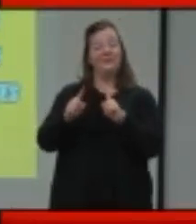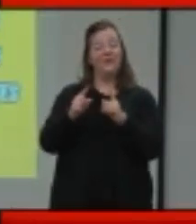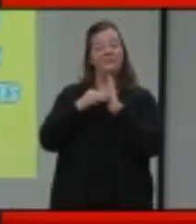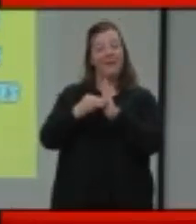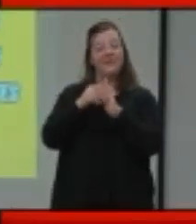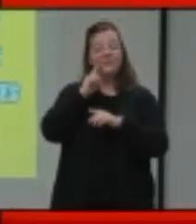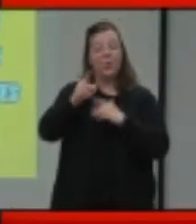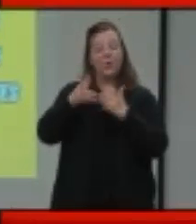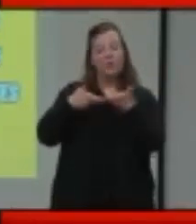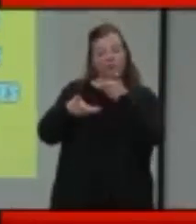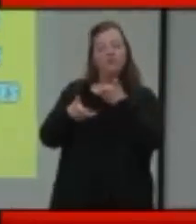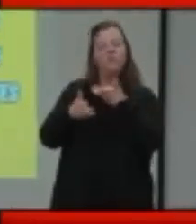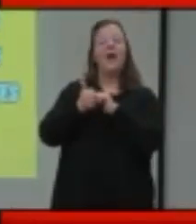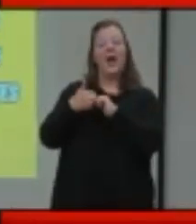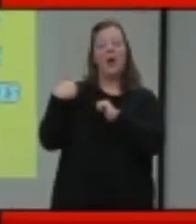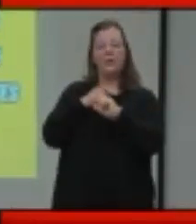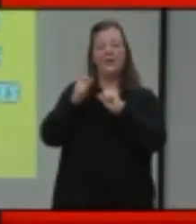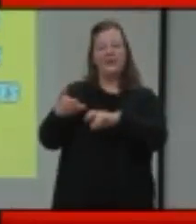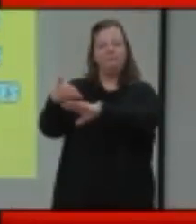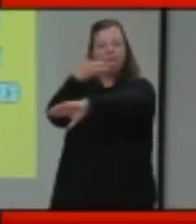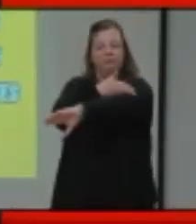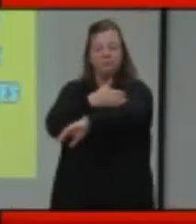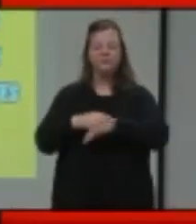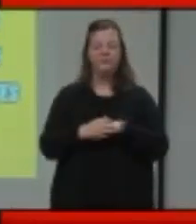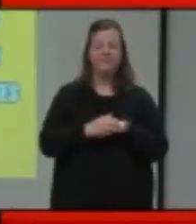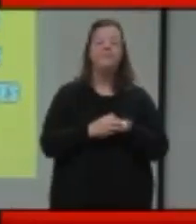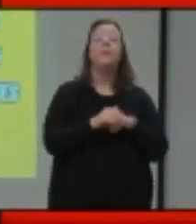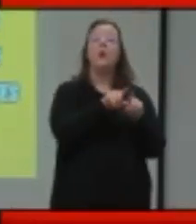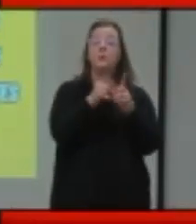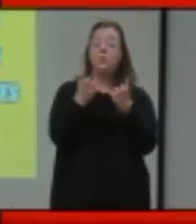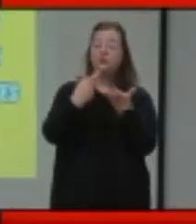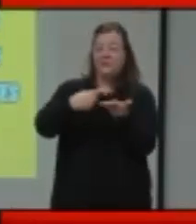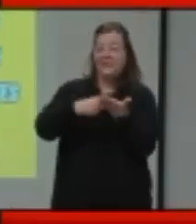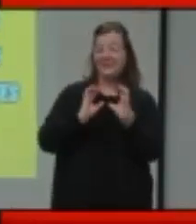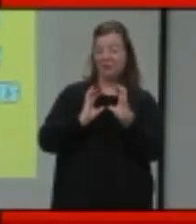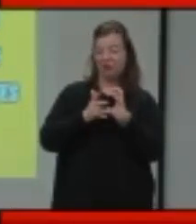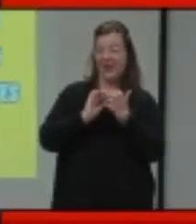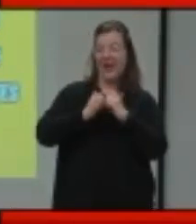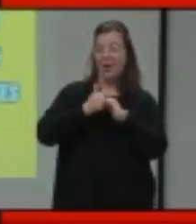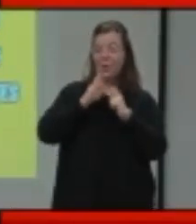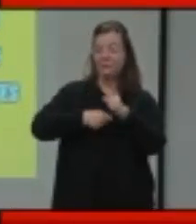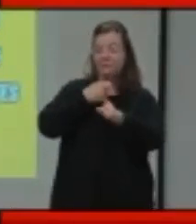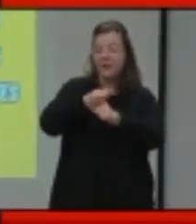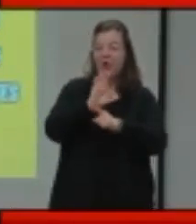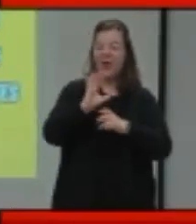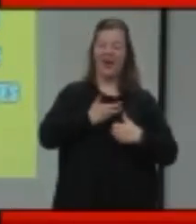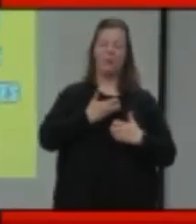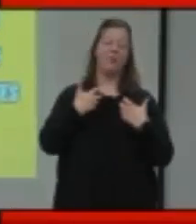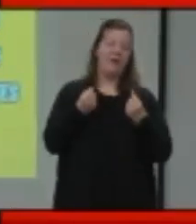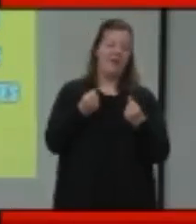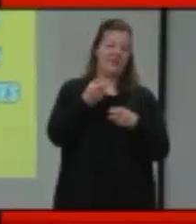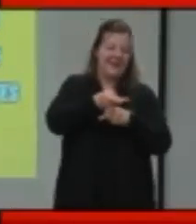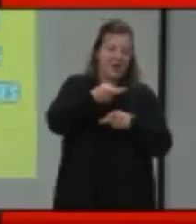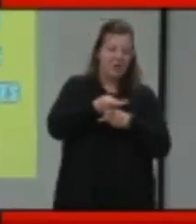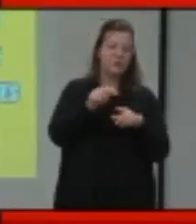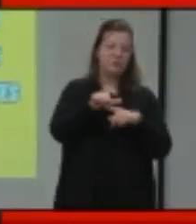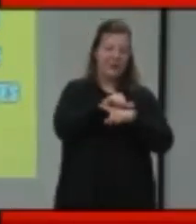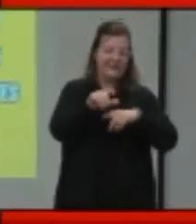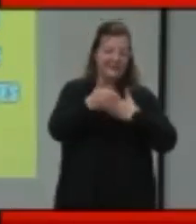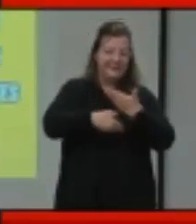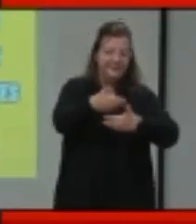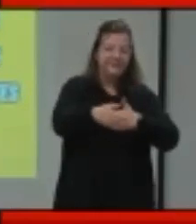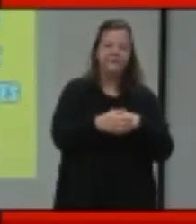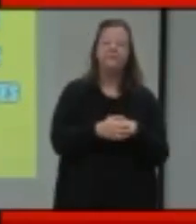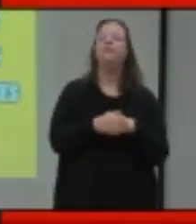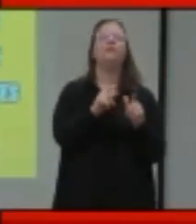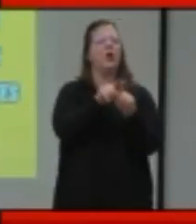I'm hoping that you'll be able to understand the impact of intersectionality as it relates to healthcare practices. And I hope that you can develop and increase comfort